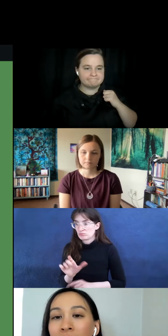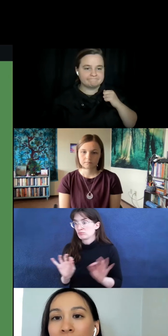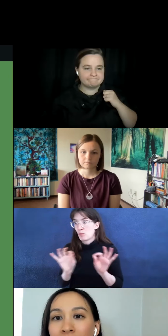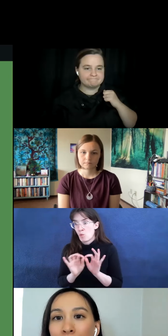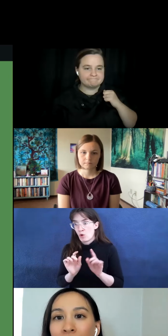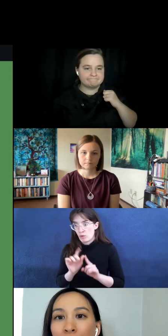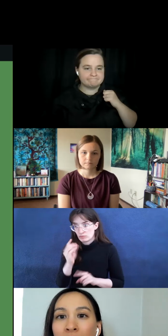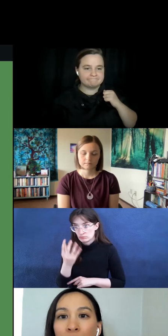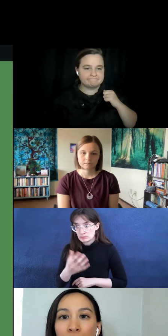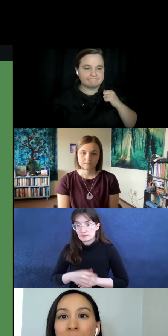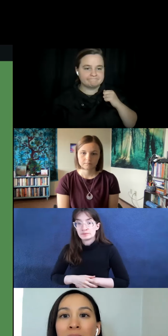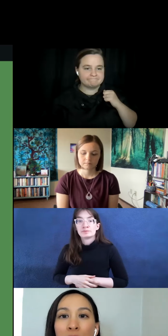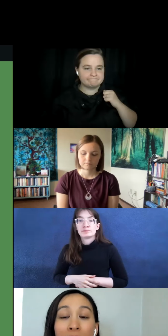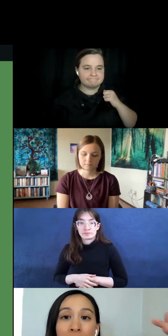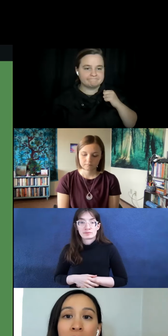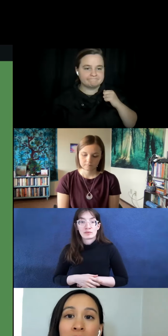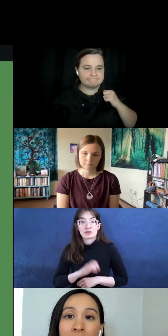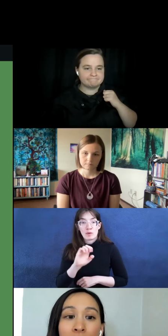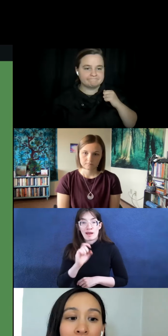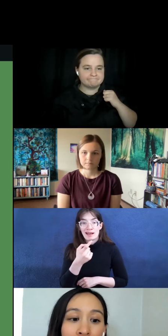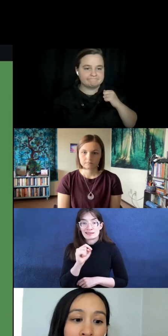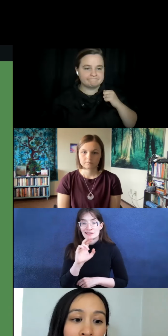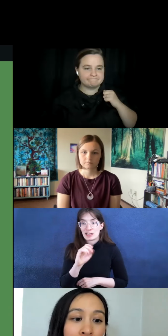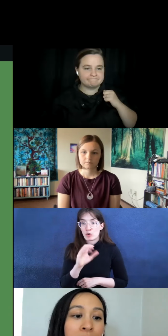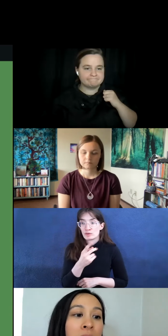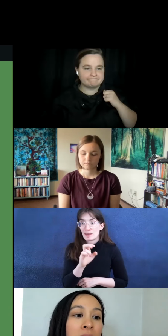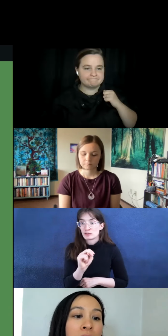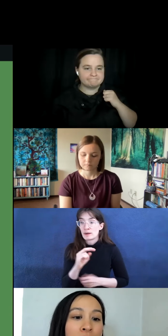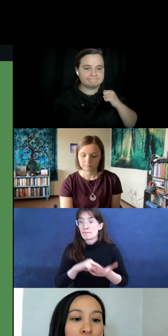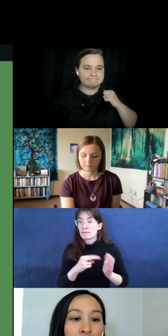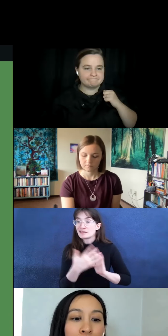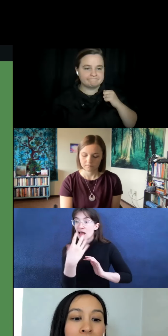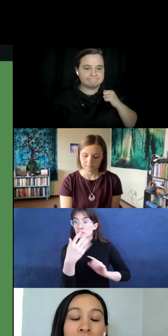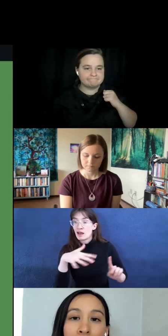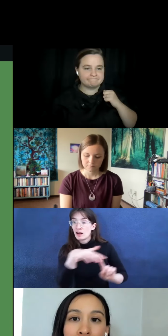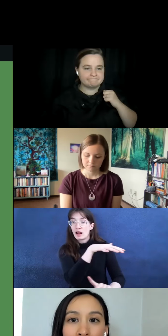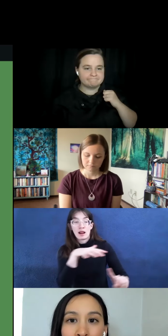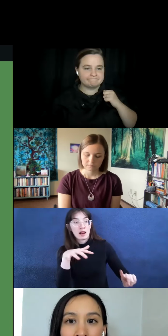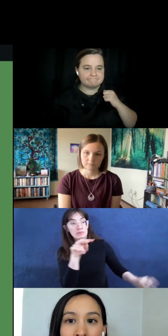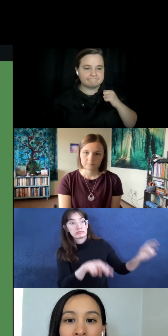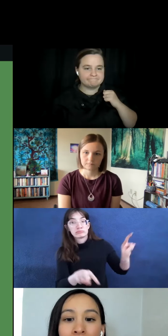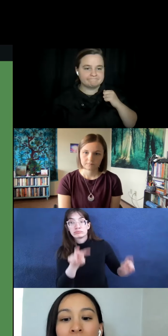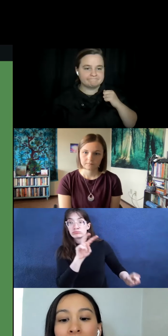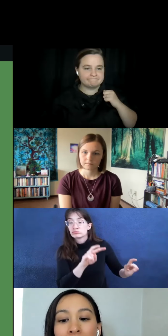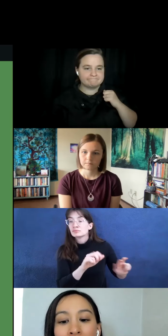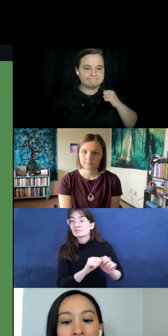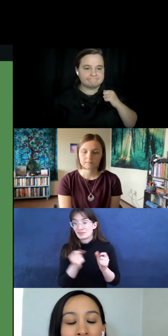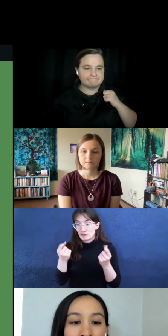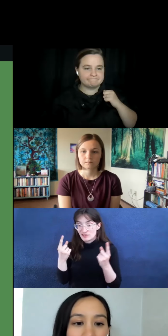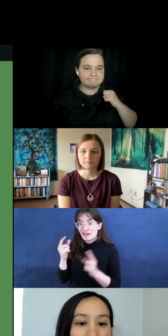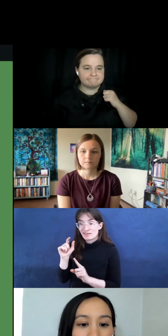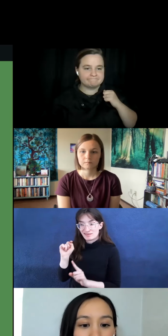versus exteroception, which is when we might direct our attention outside of us. So interoception is